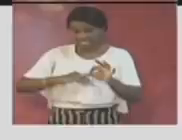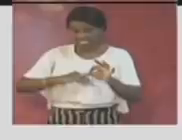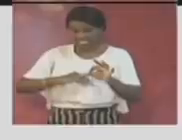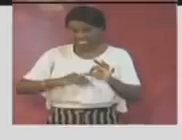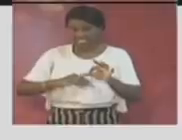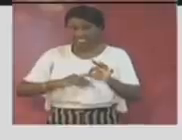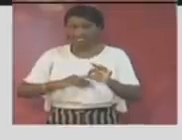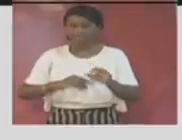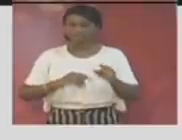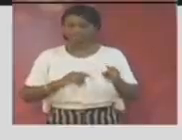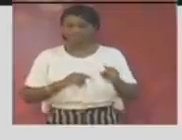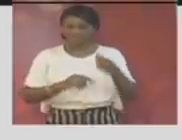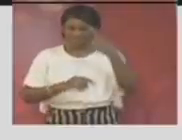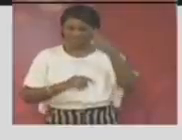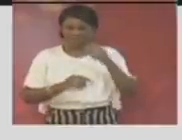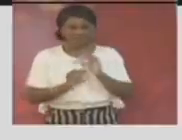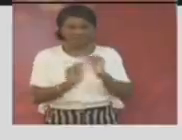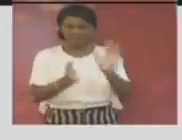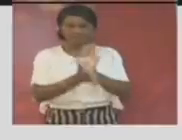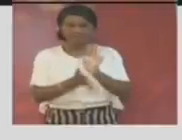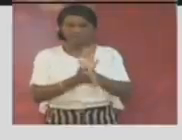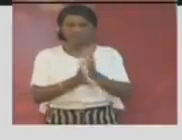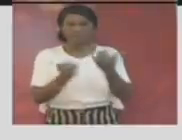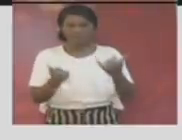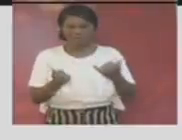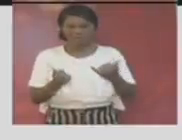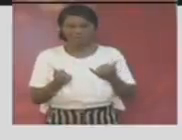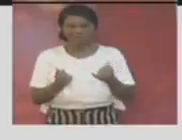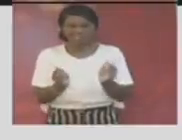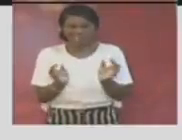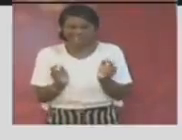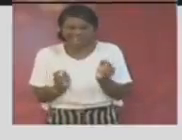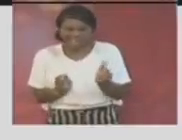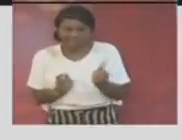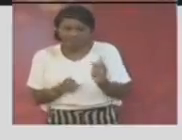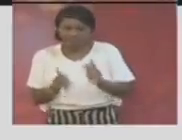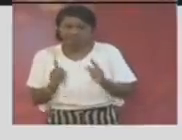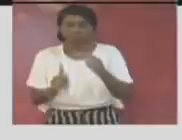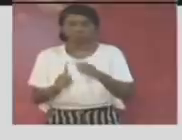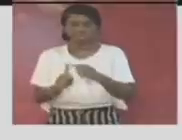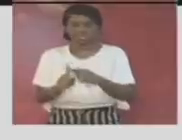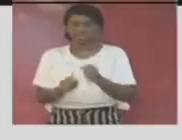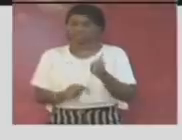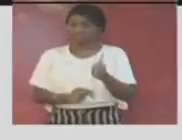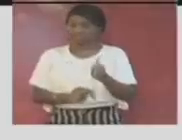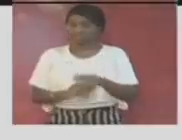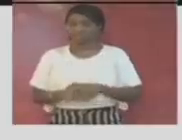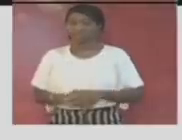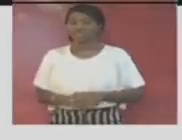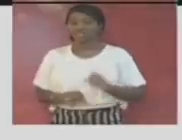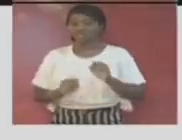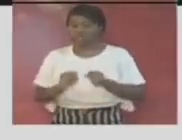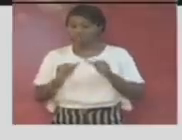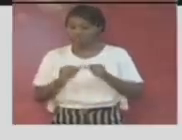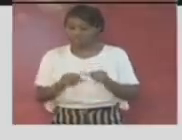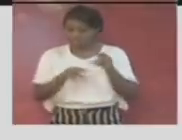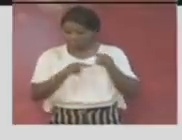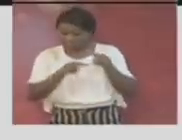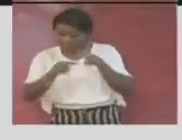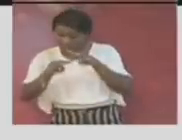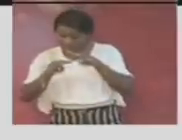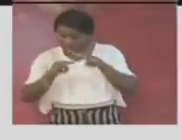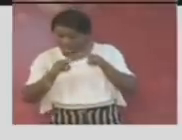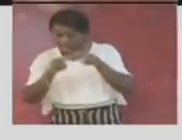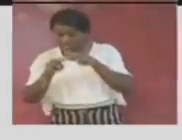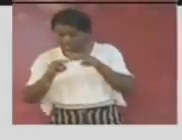school-aged population that we have taken out of public circulation So we're going to be monitoring for changes in